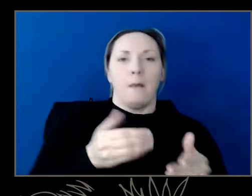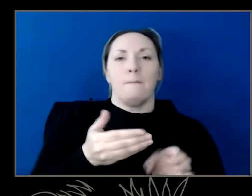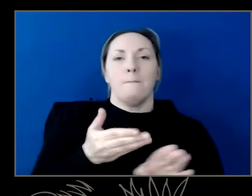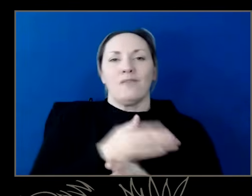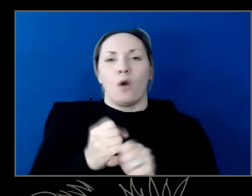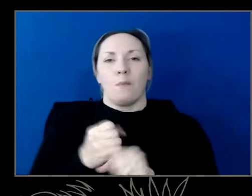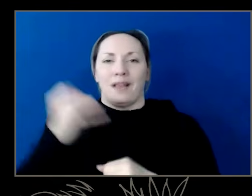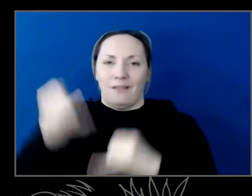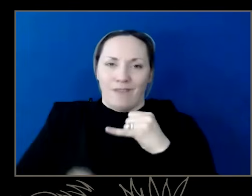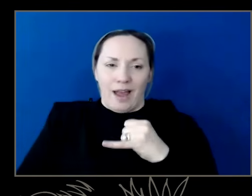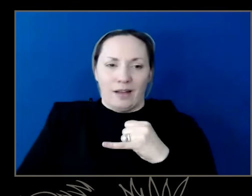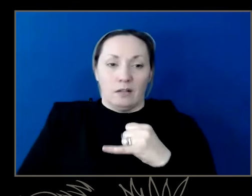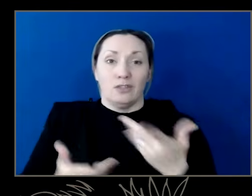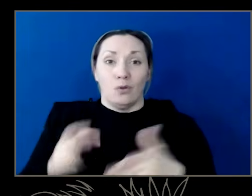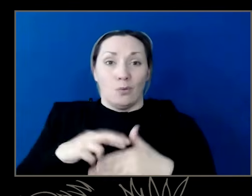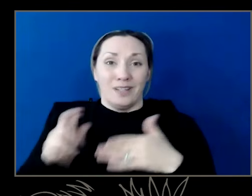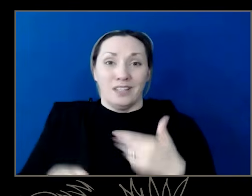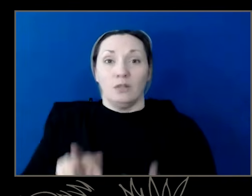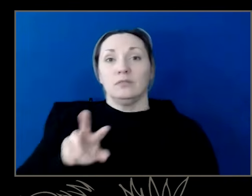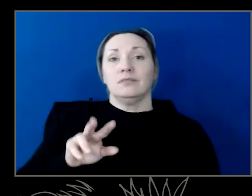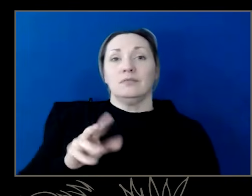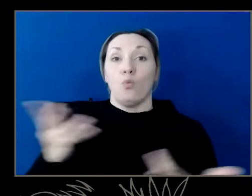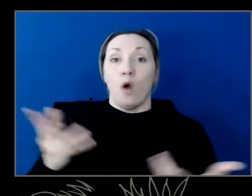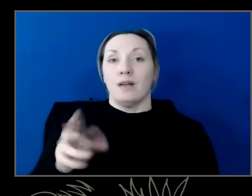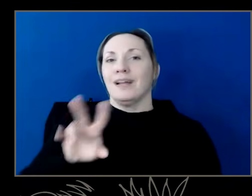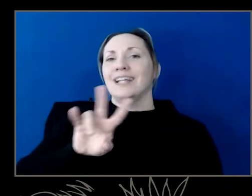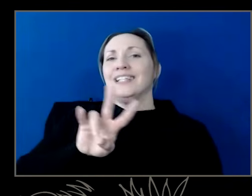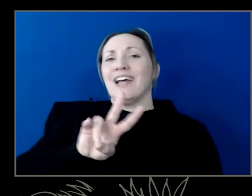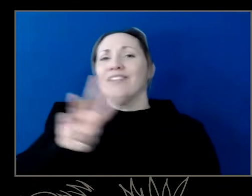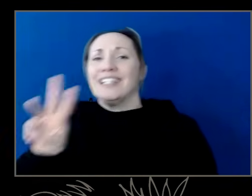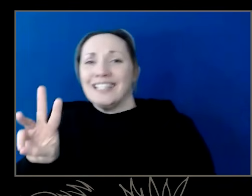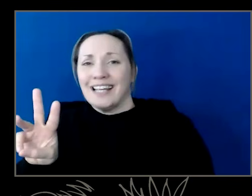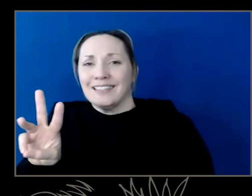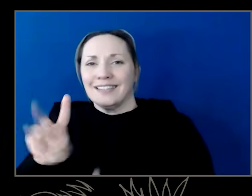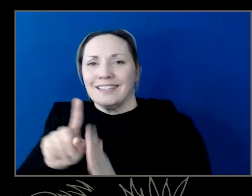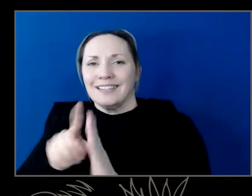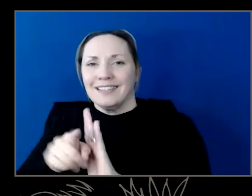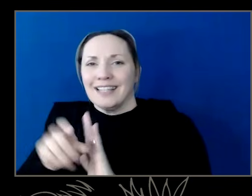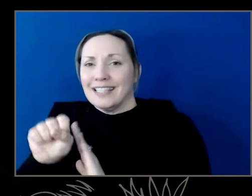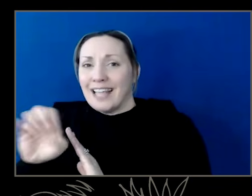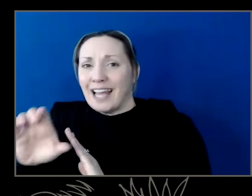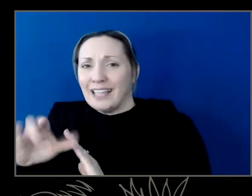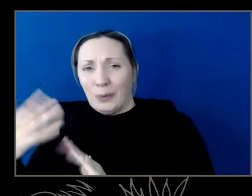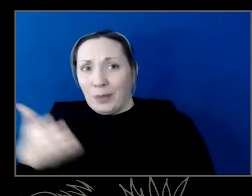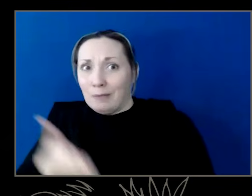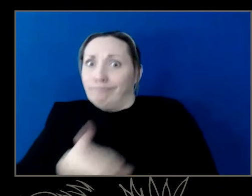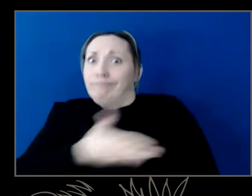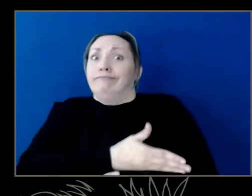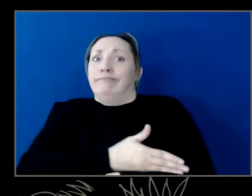our result is 76 seconds, which is far better than